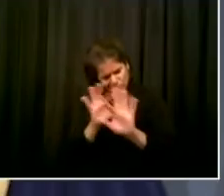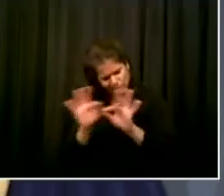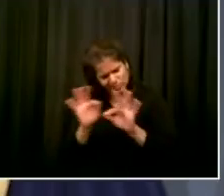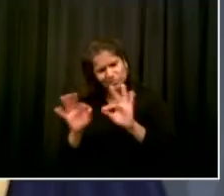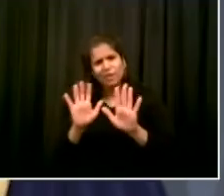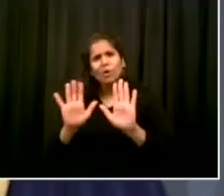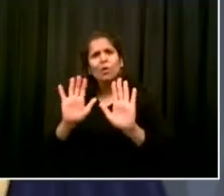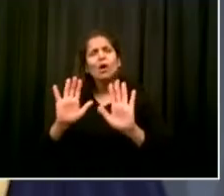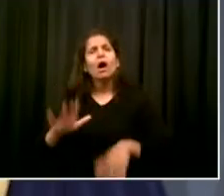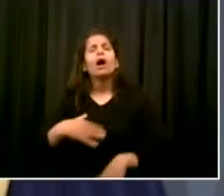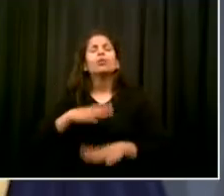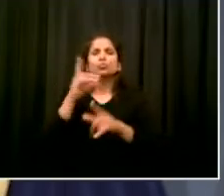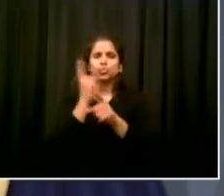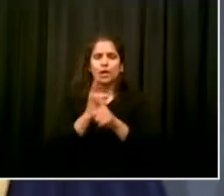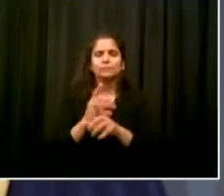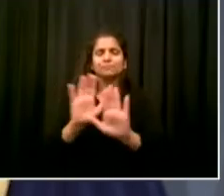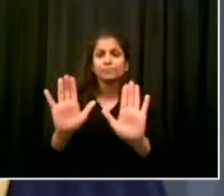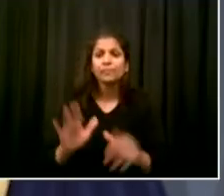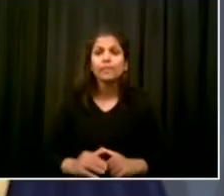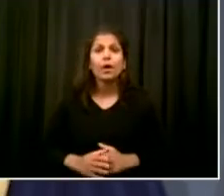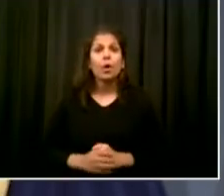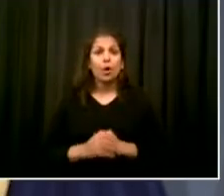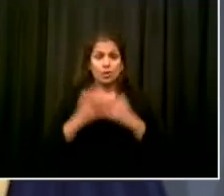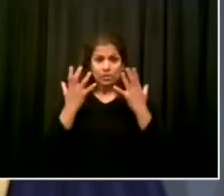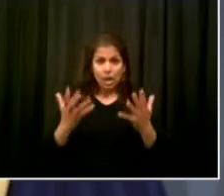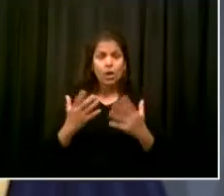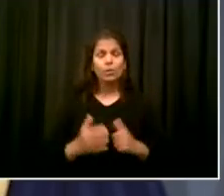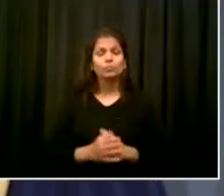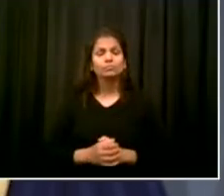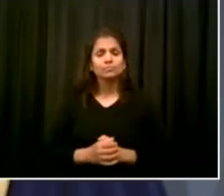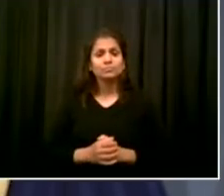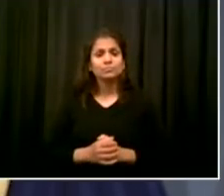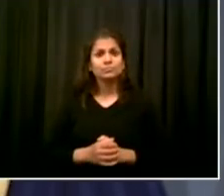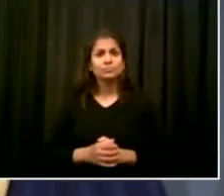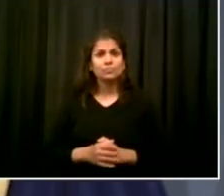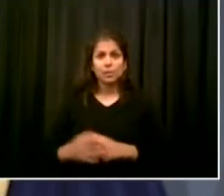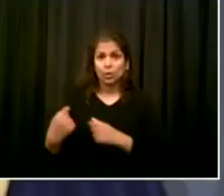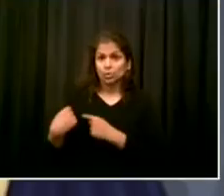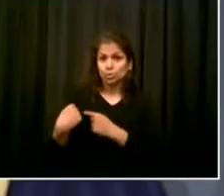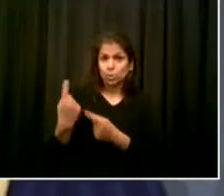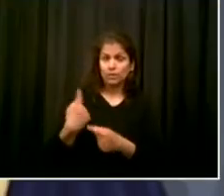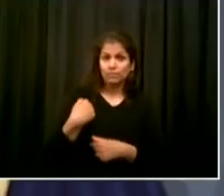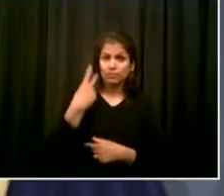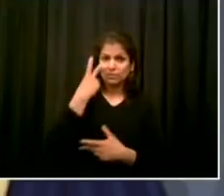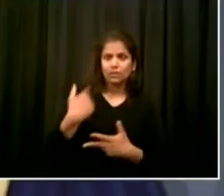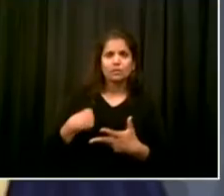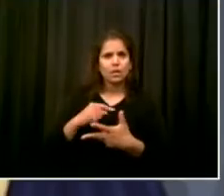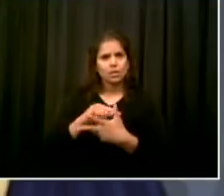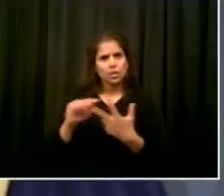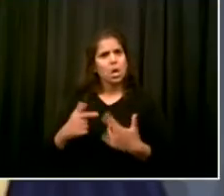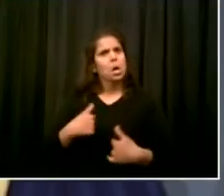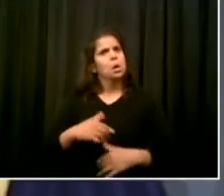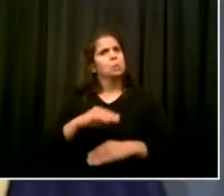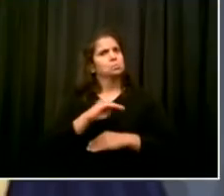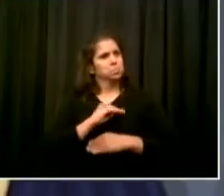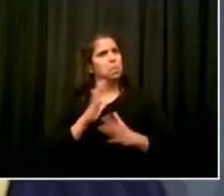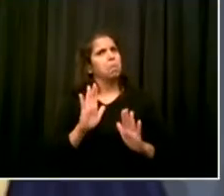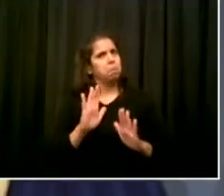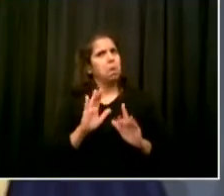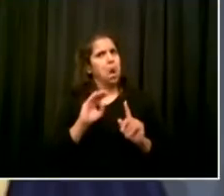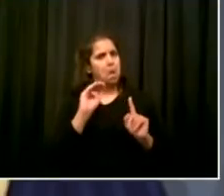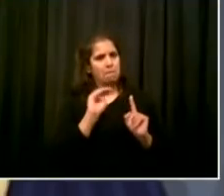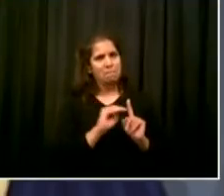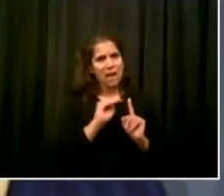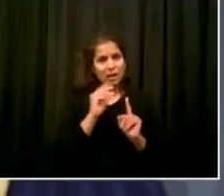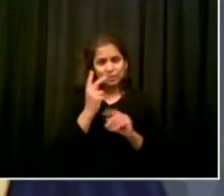Aaron. I'm pleased by what we have seen so far, but it's obviously a very, very small sample size in the scheme of things. As I